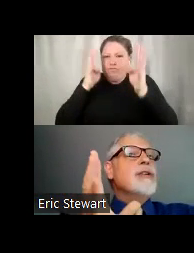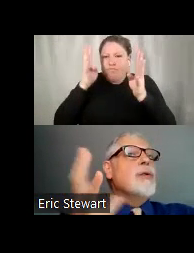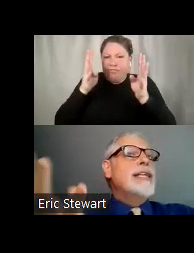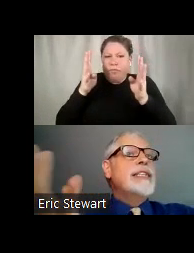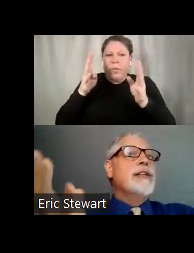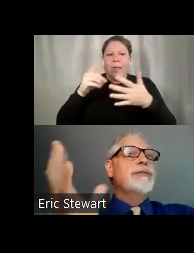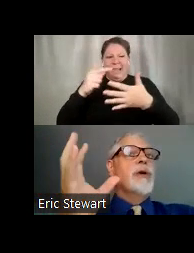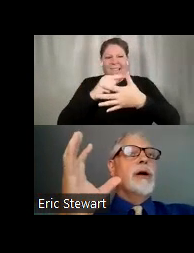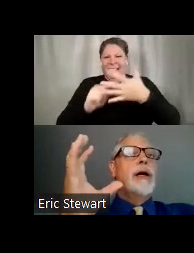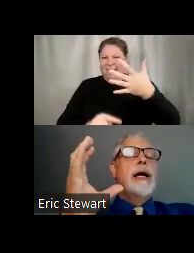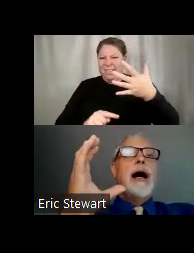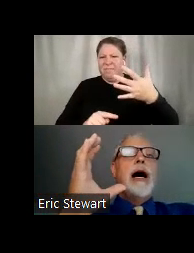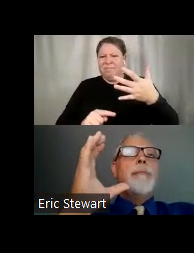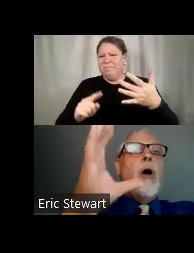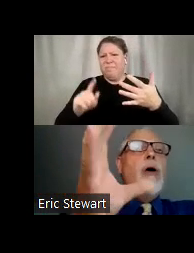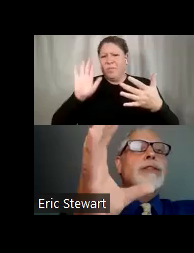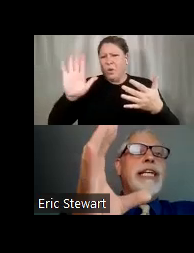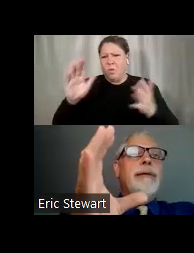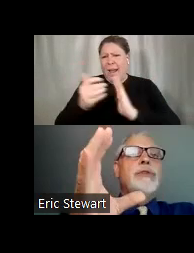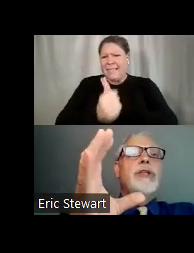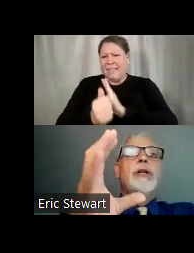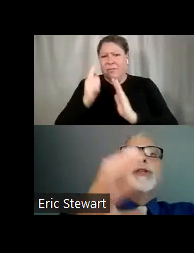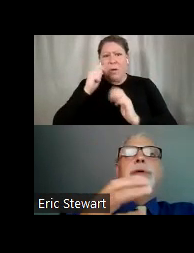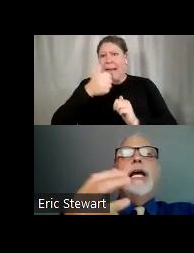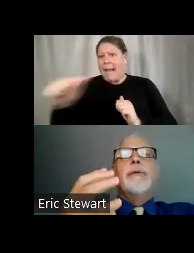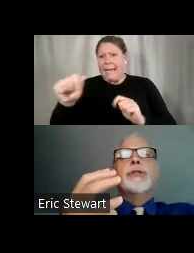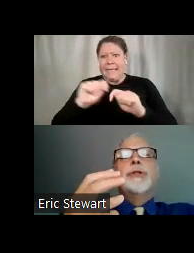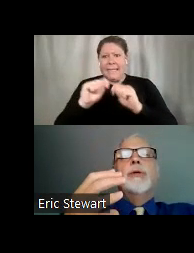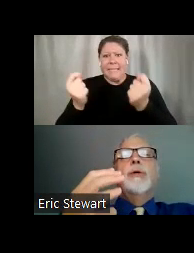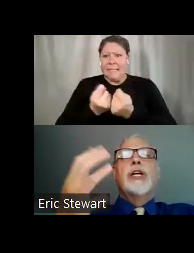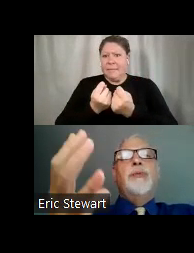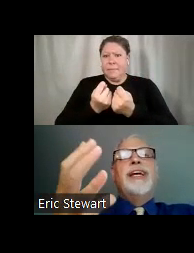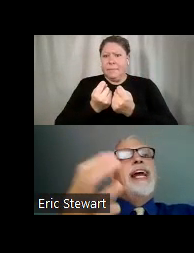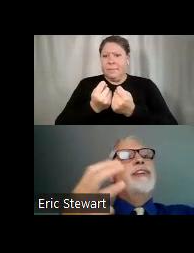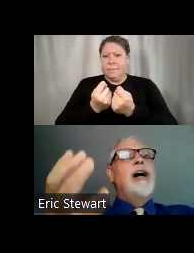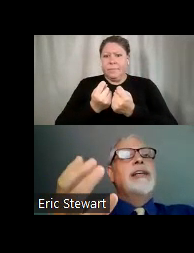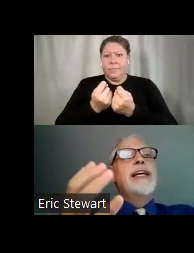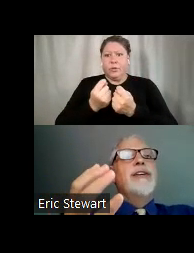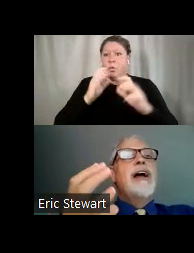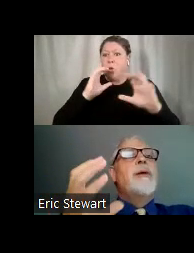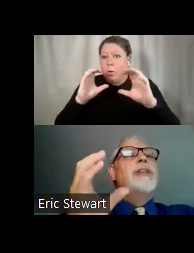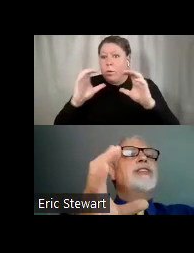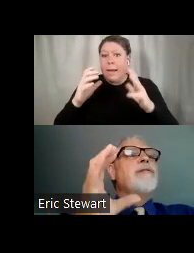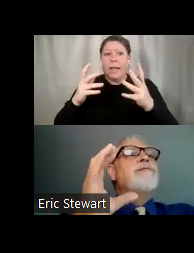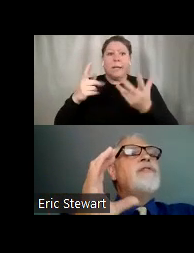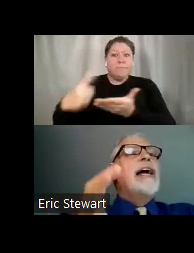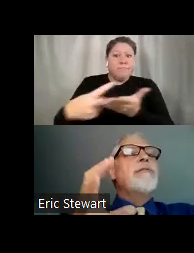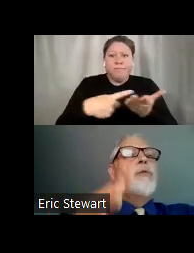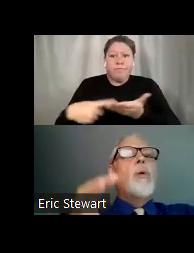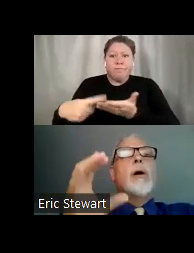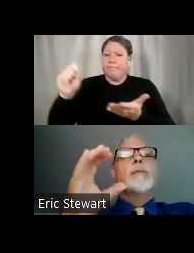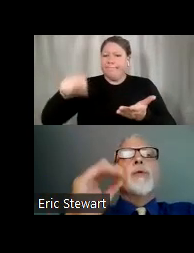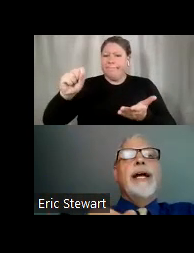these are great skills for all teams to be able to communicate and talk together, but these are